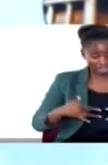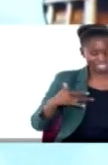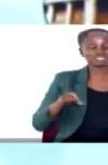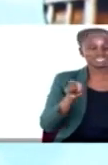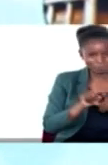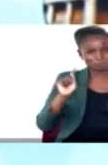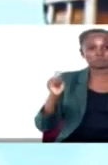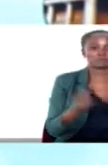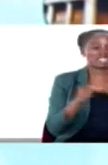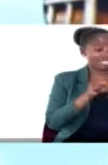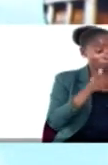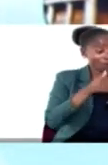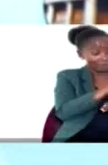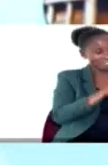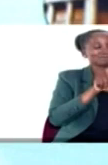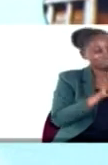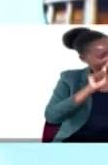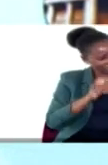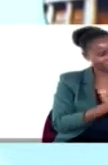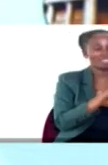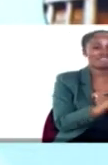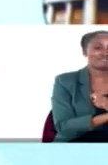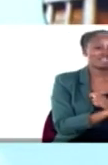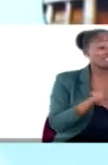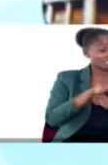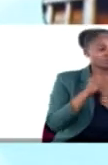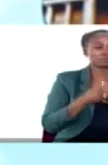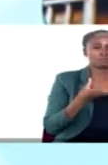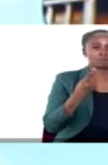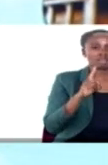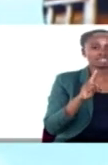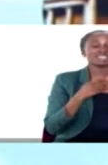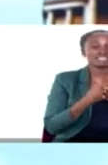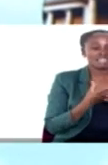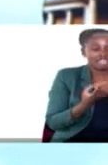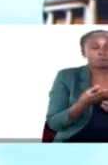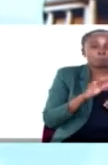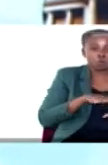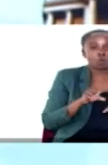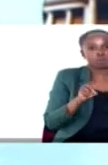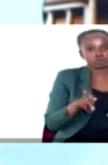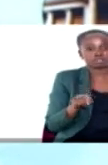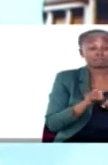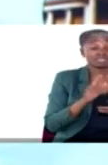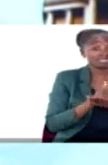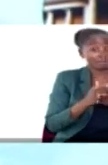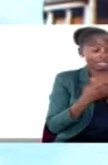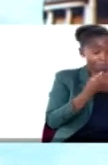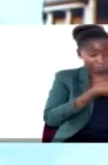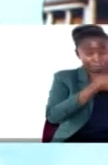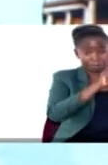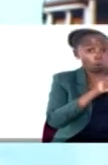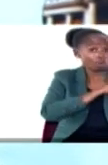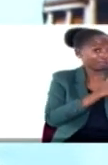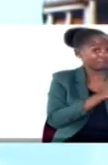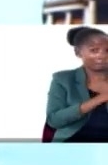work. It will offer major opportunities, but it may also pose a serious threat to those who don't